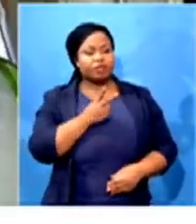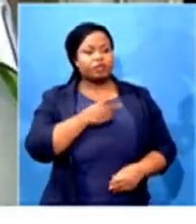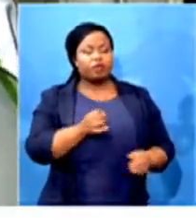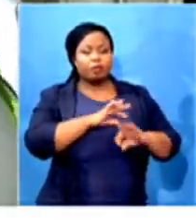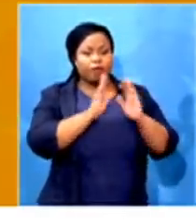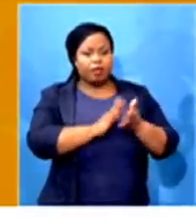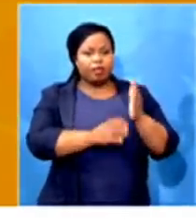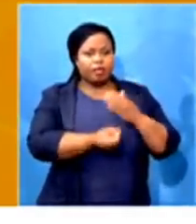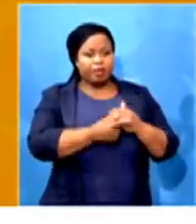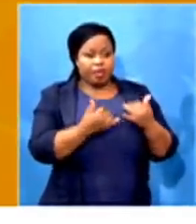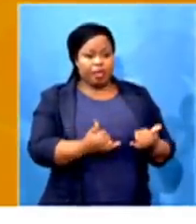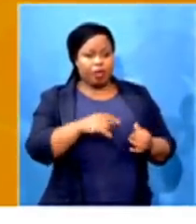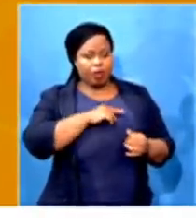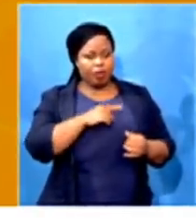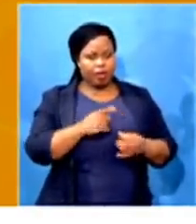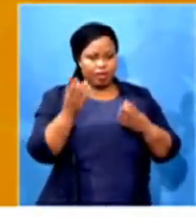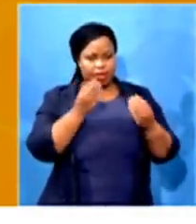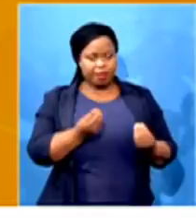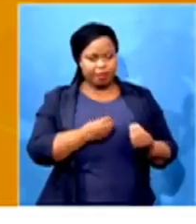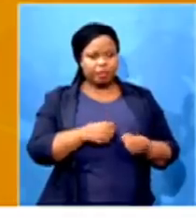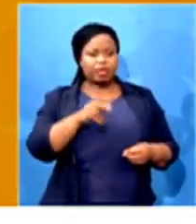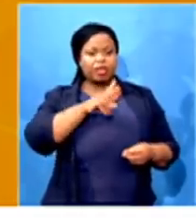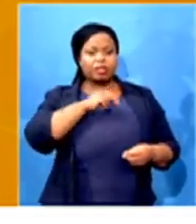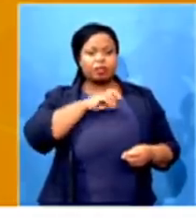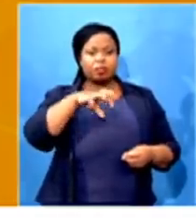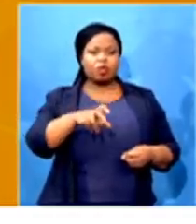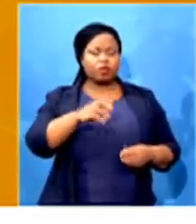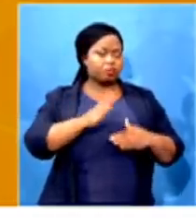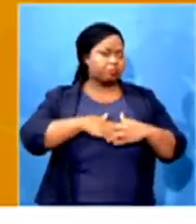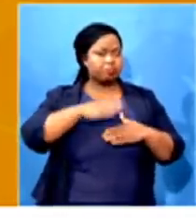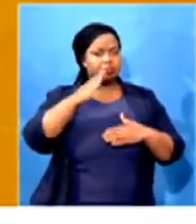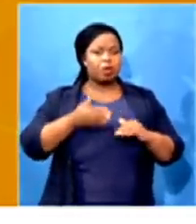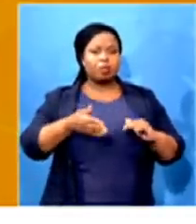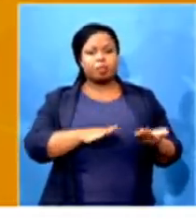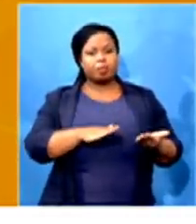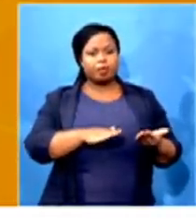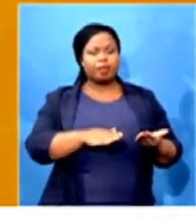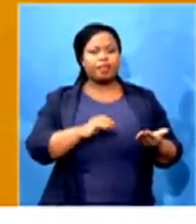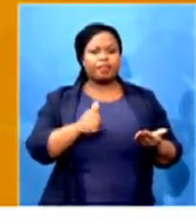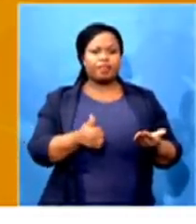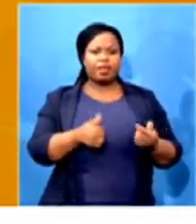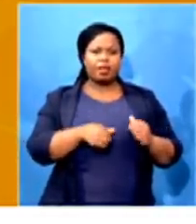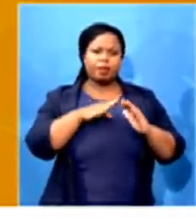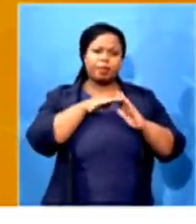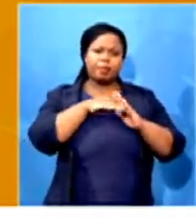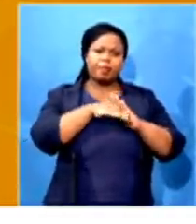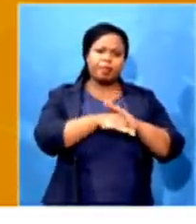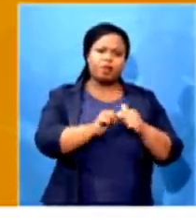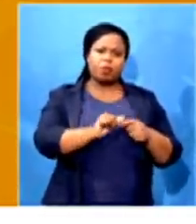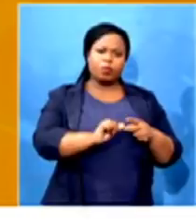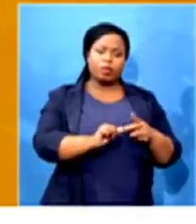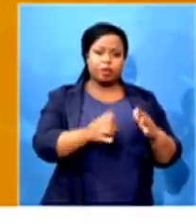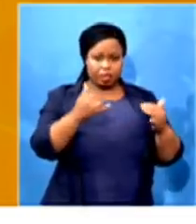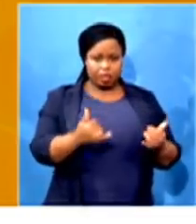we take into consideration the numbers, initially KwaZulu-Natal had a high mortality rate. It settled down for several weeks, but